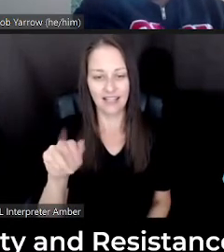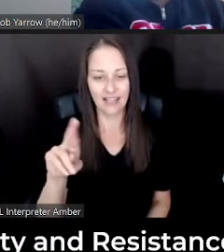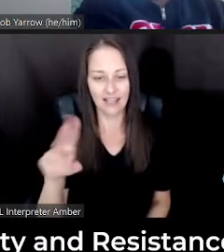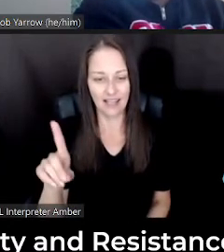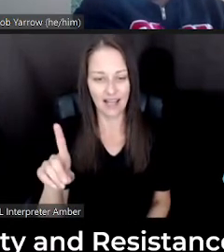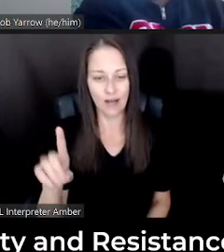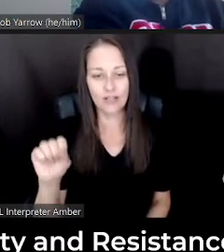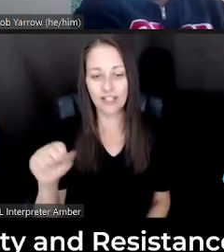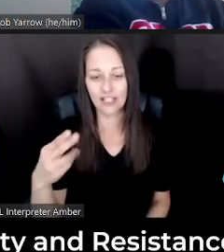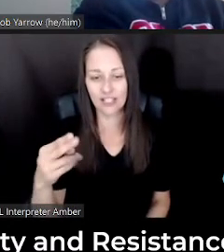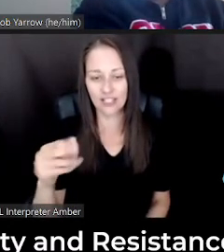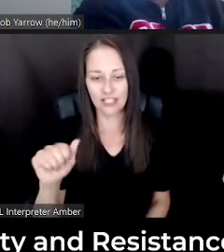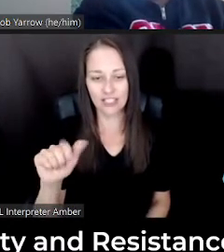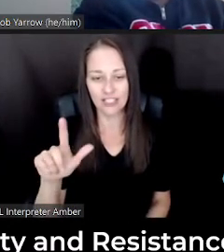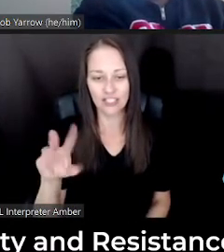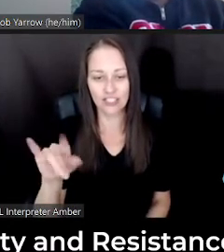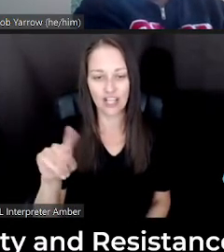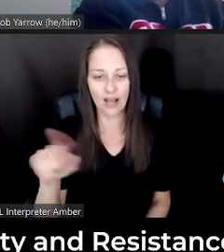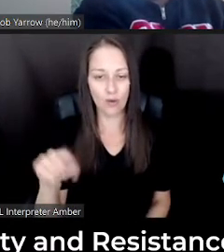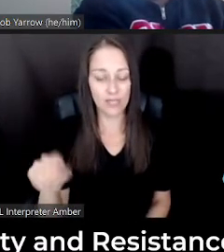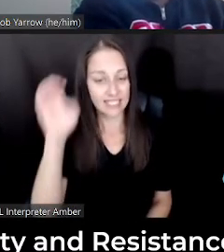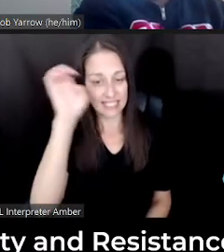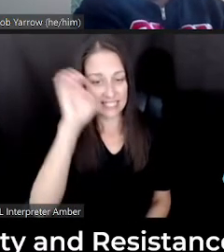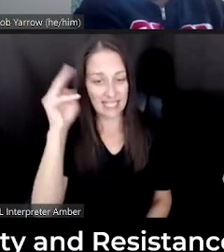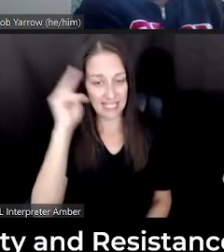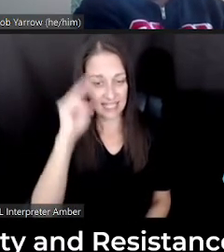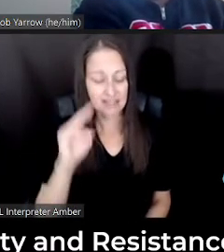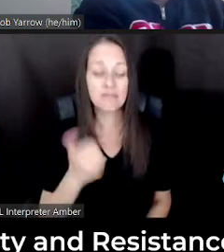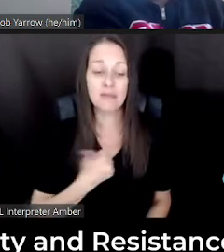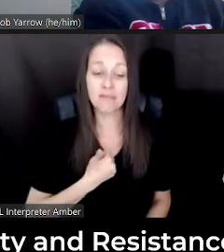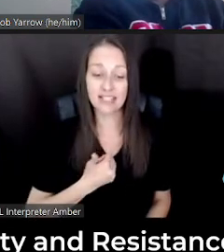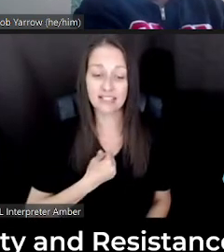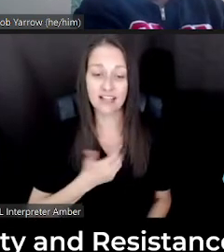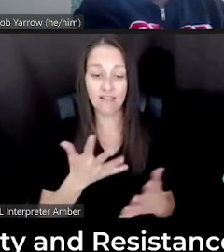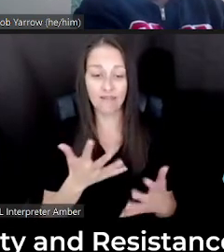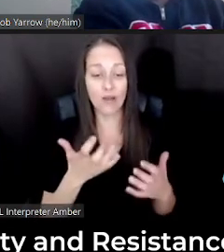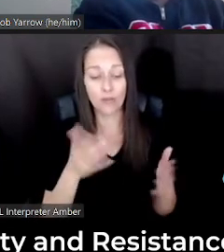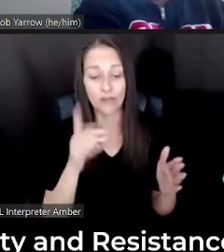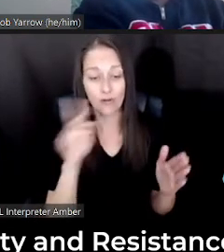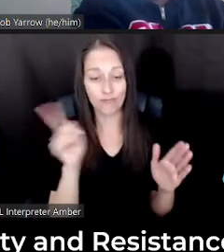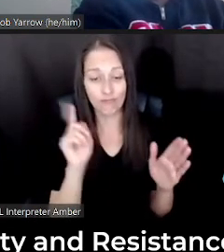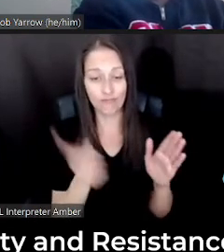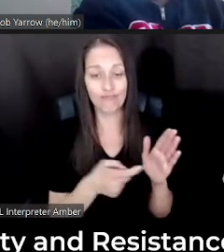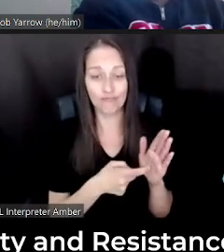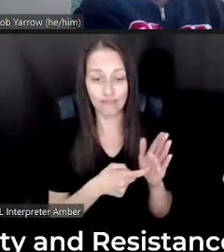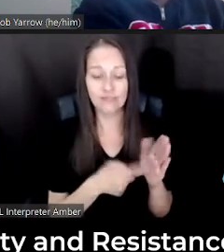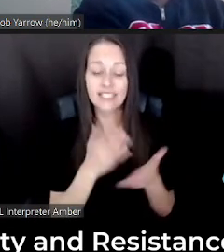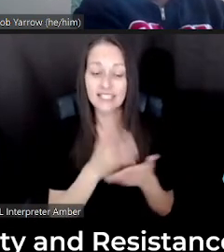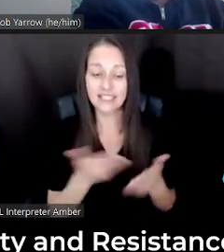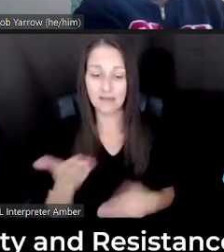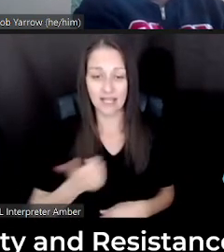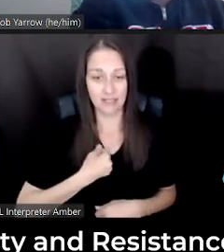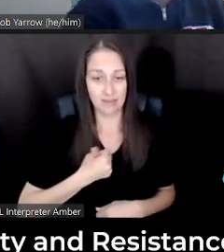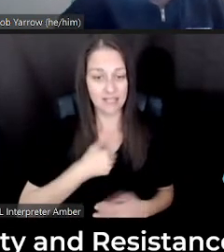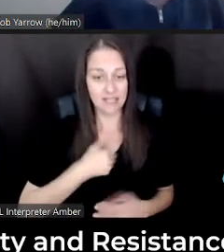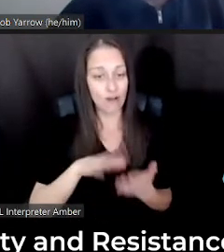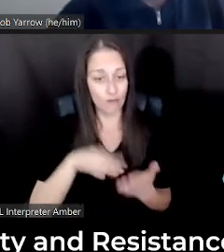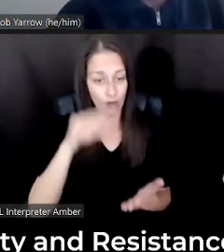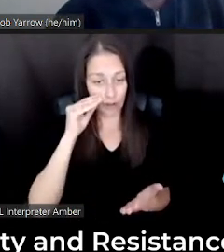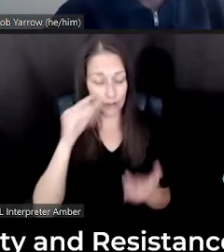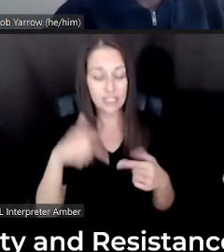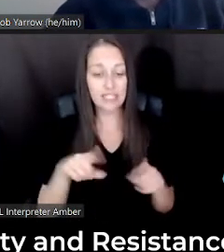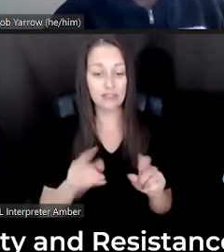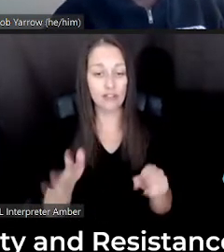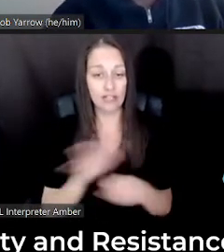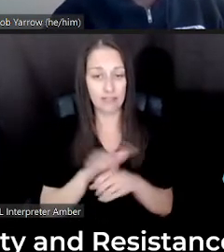Howard Schall, what's he, him? I would just lift up some of the things that I'm certainly learning during this pandemic period